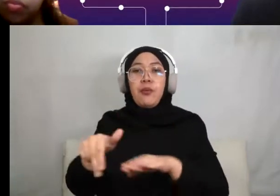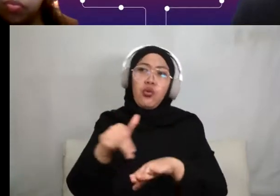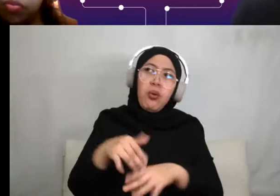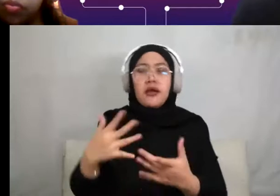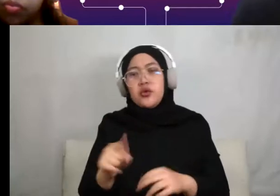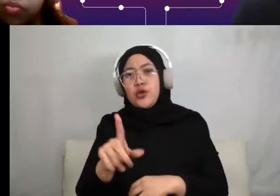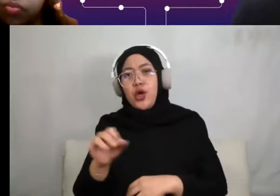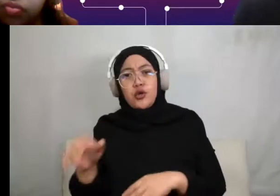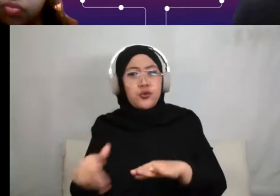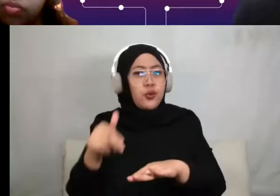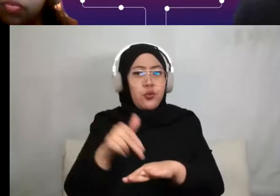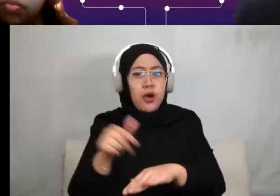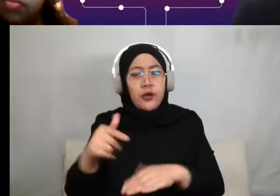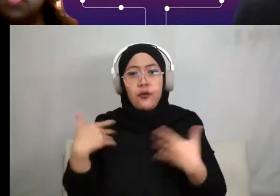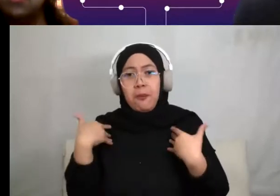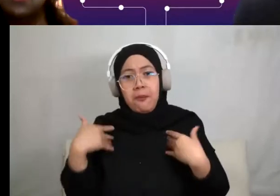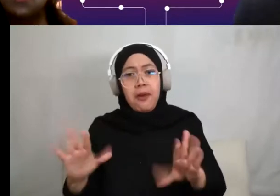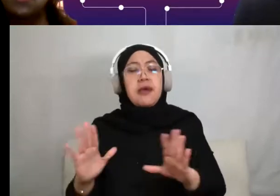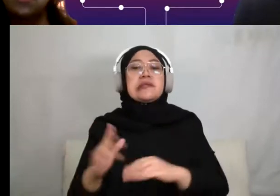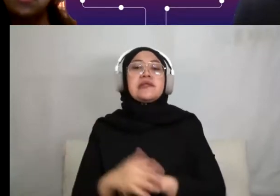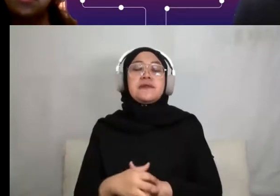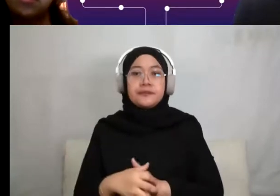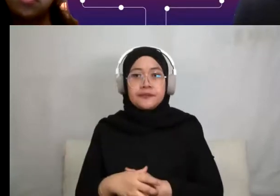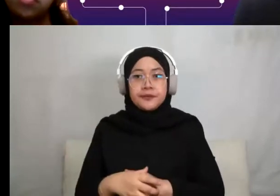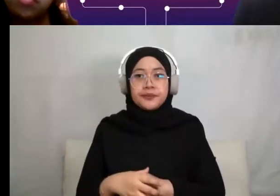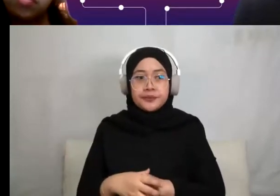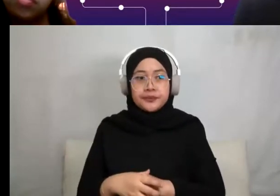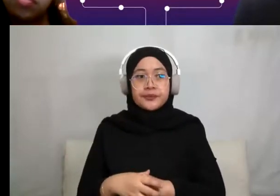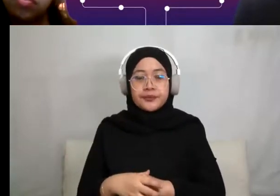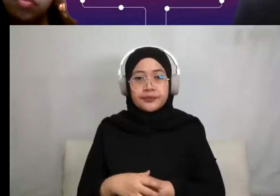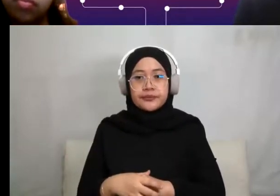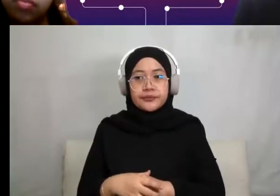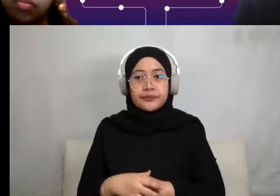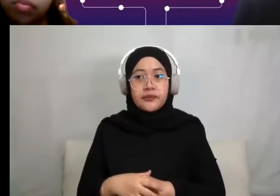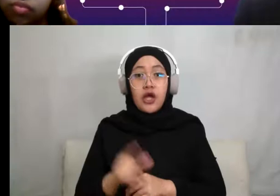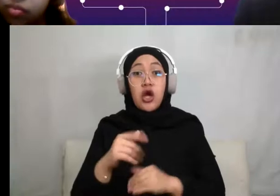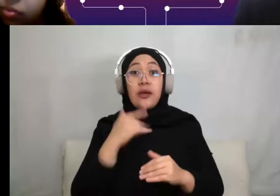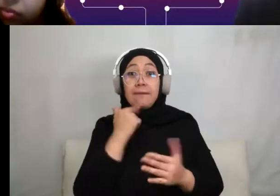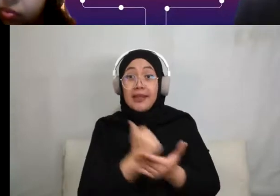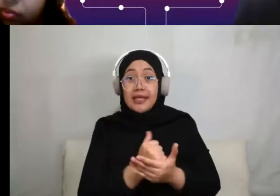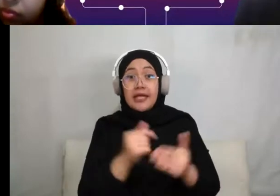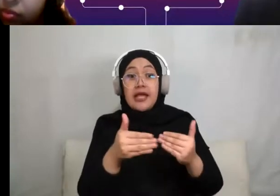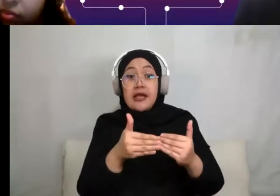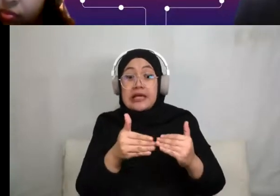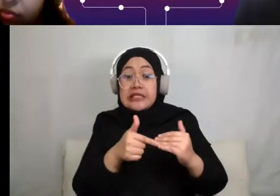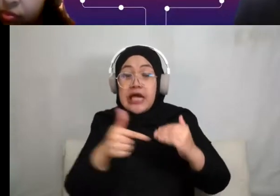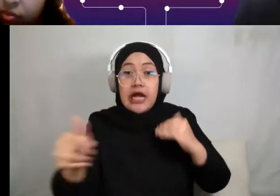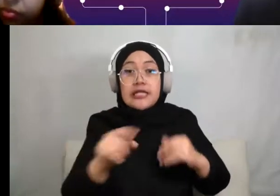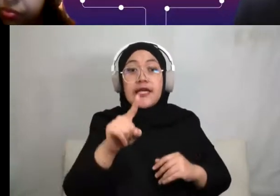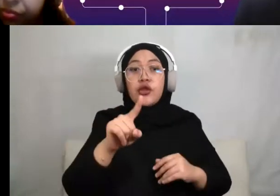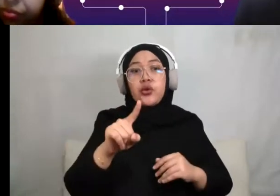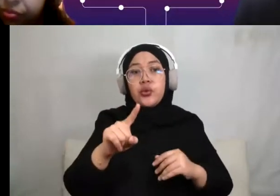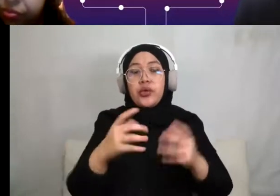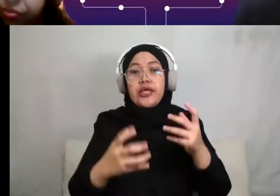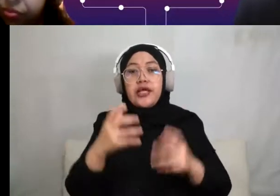where beyond 1 kilowatt hour rates for beyond charges for beyond 1 kilowatt hour are being paid by the operator. Now I